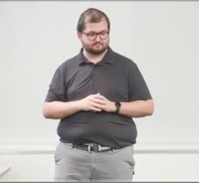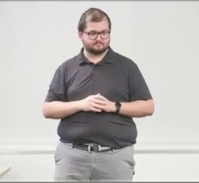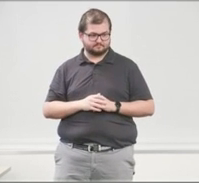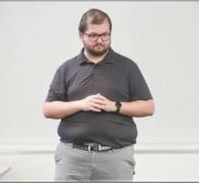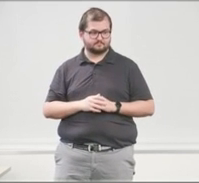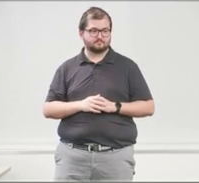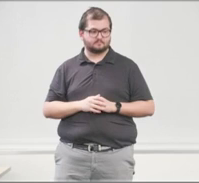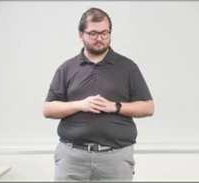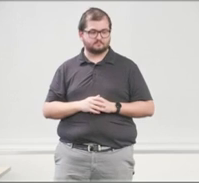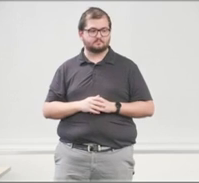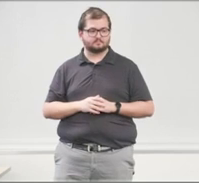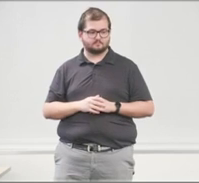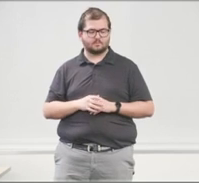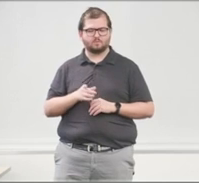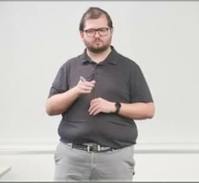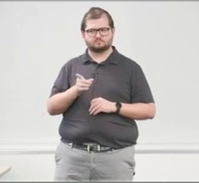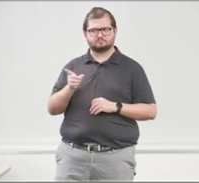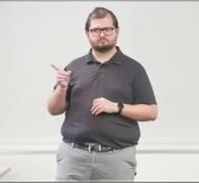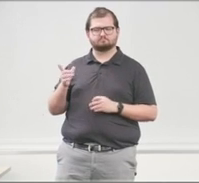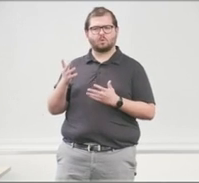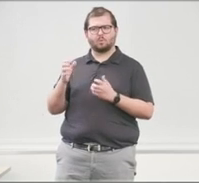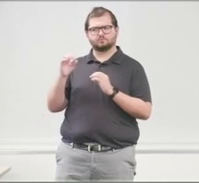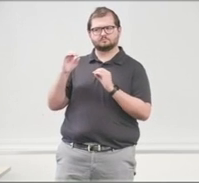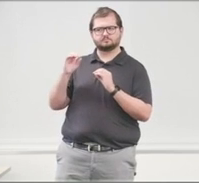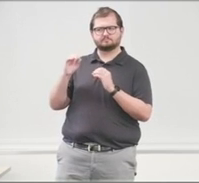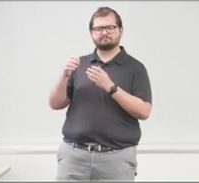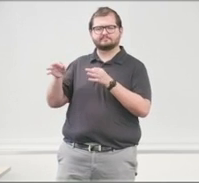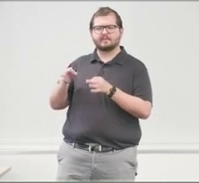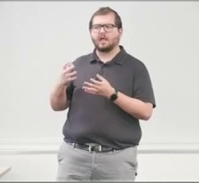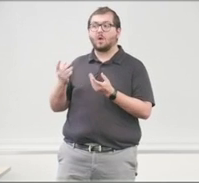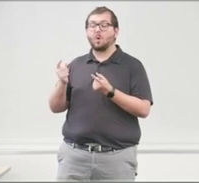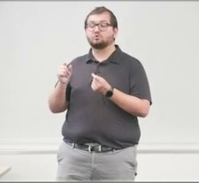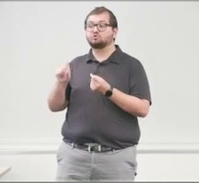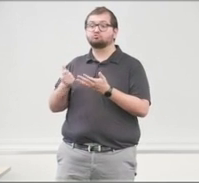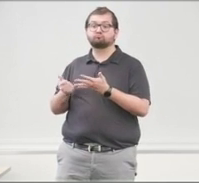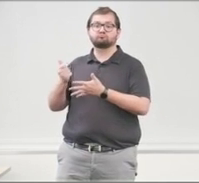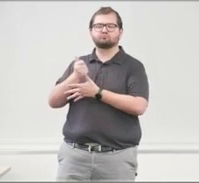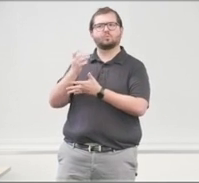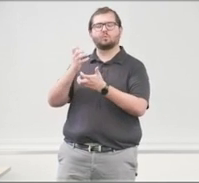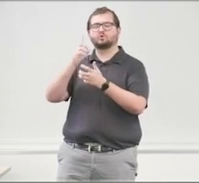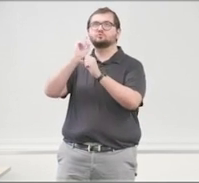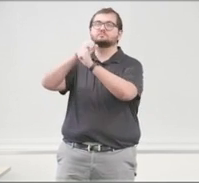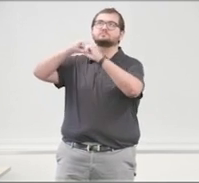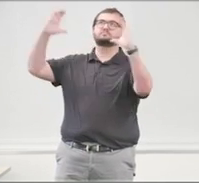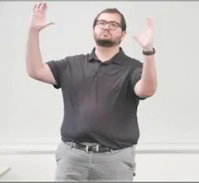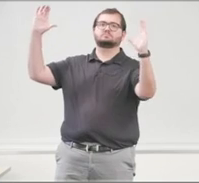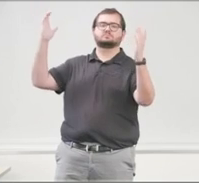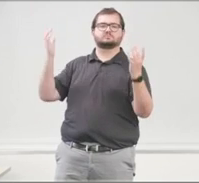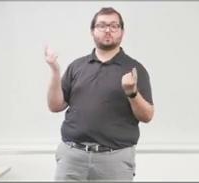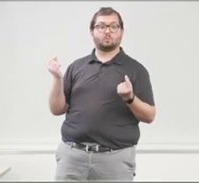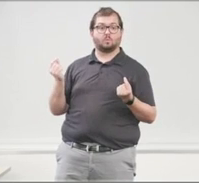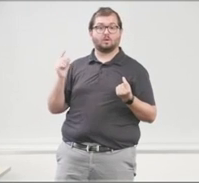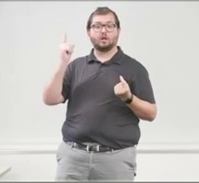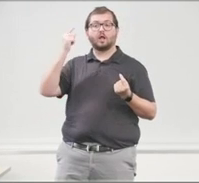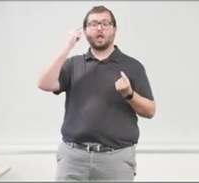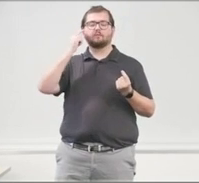partners in what Arizona should prioritize, and we wanted to dream big. So one thing we do in government is, I can't do